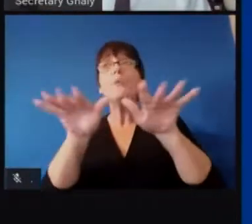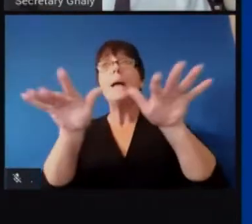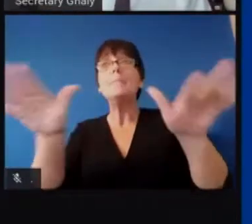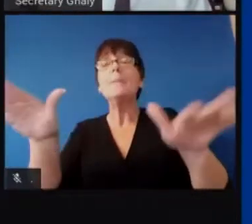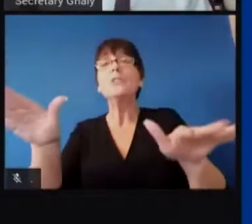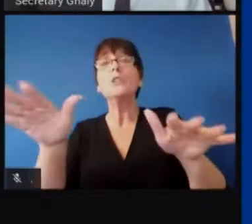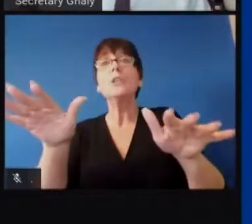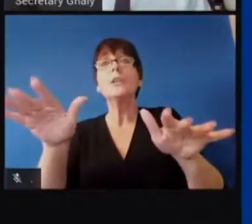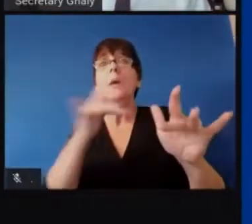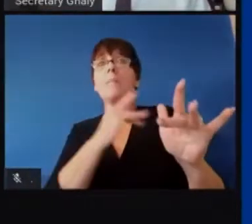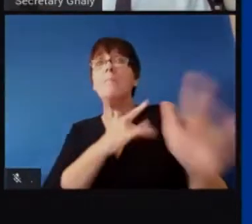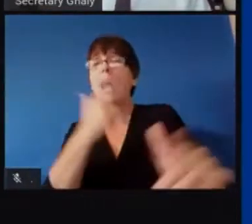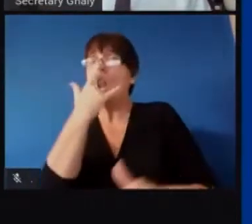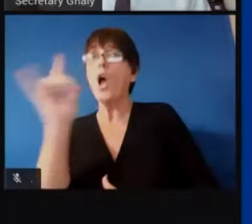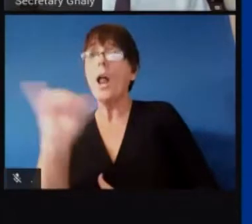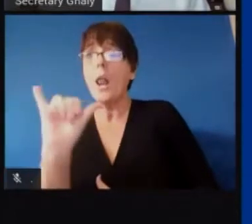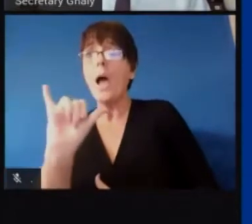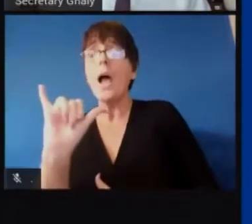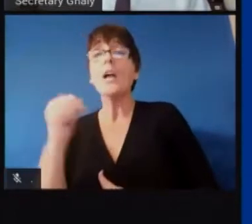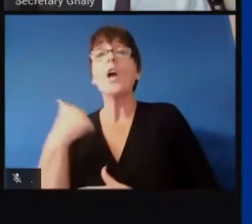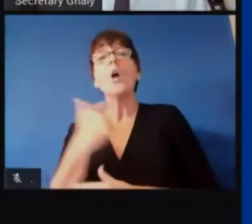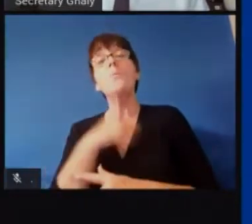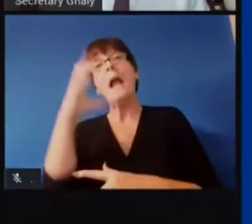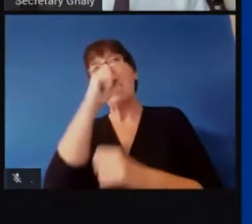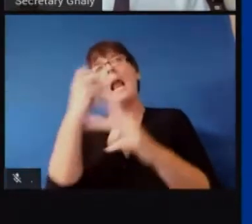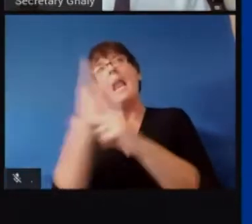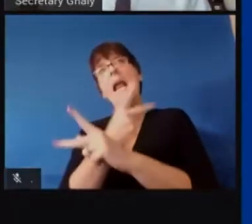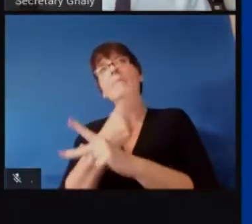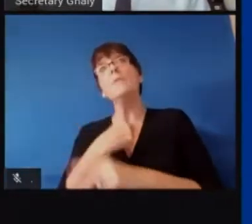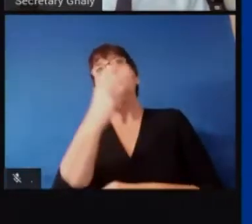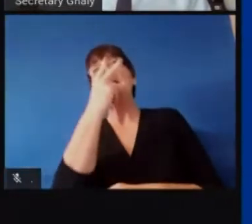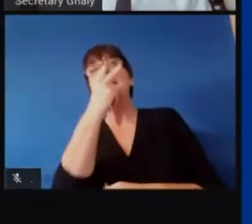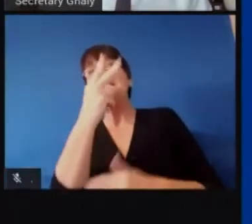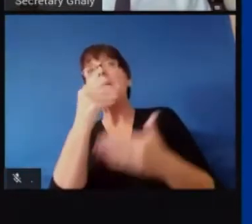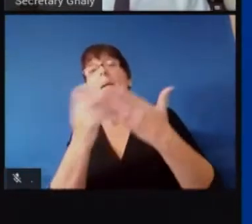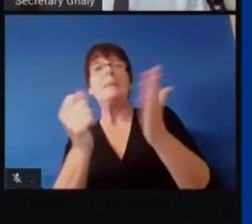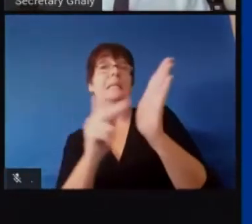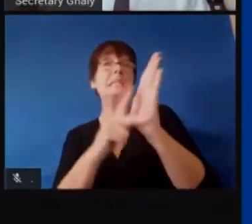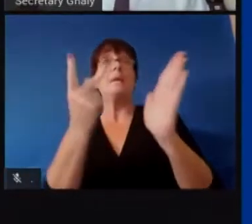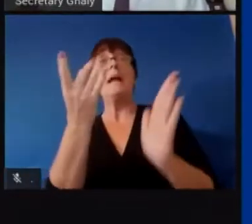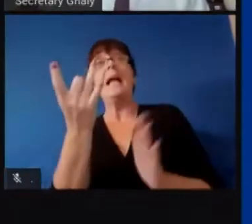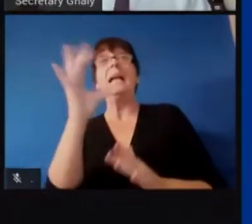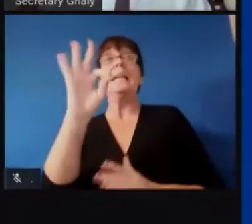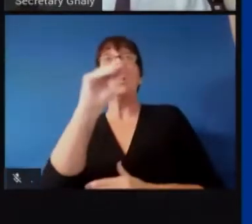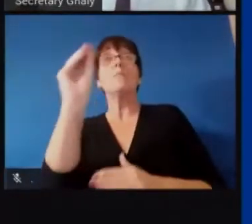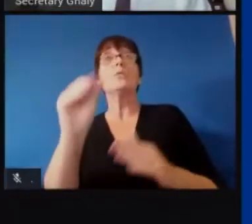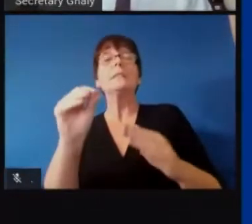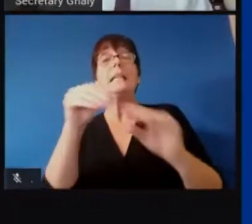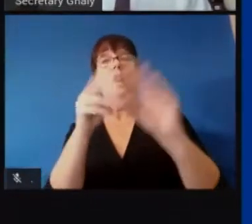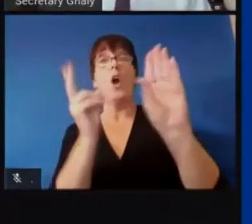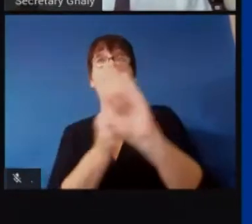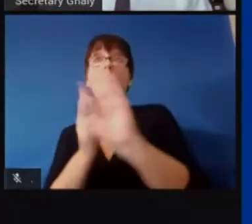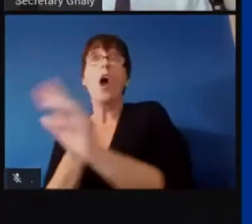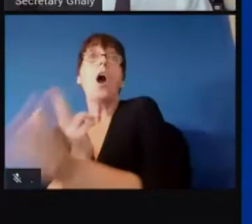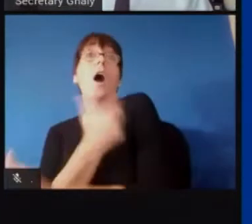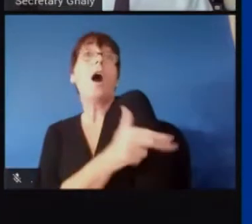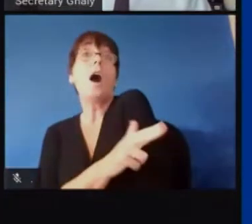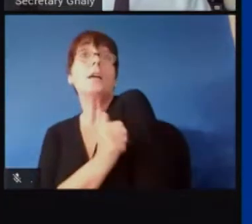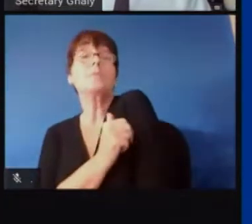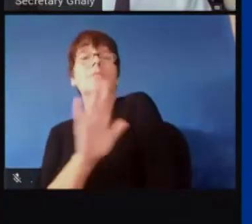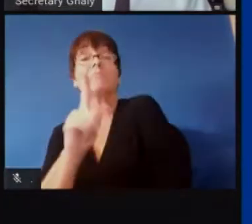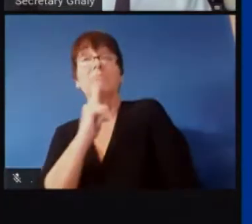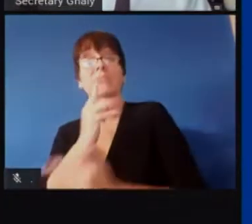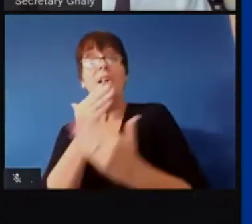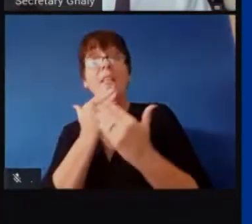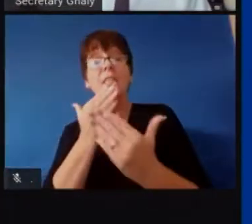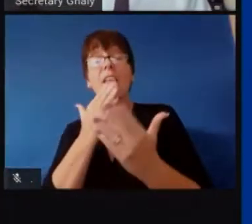at that time, that we were estimating that we might see a near doubling, 89% increase in hospitalizations. Thankfully,